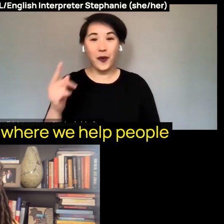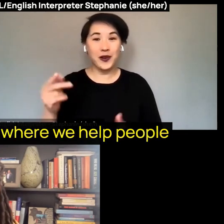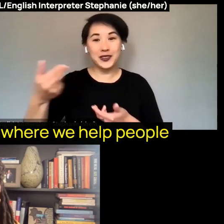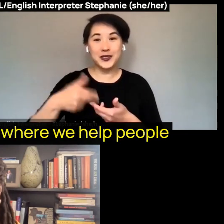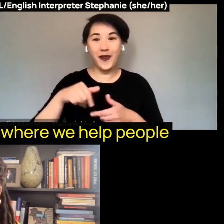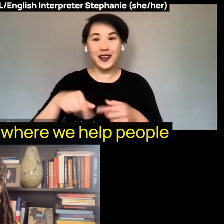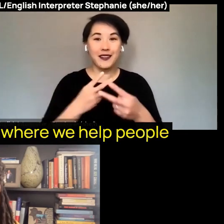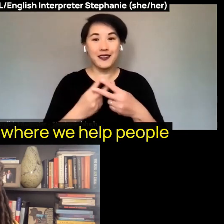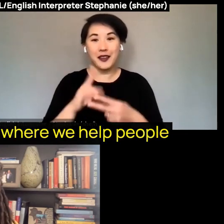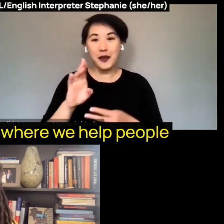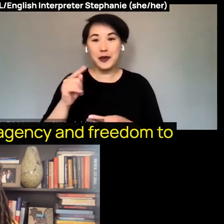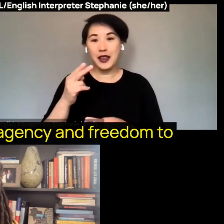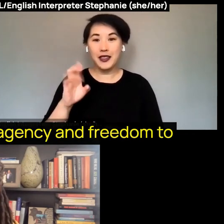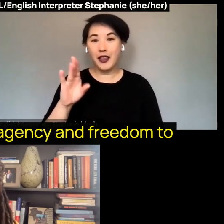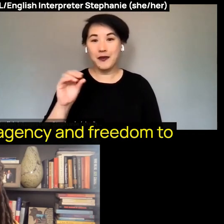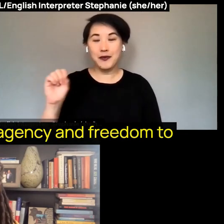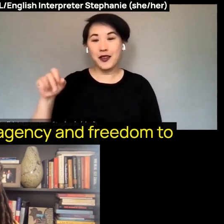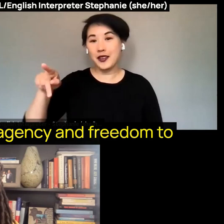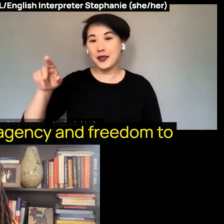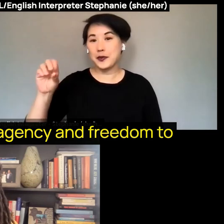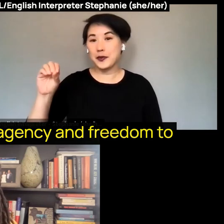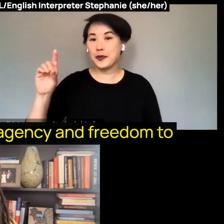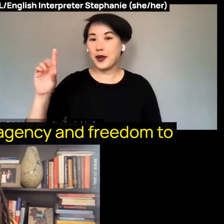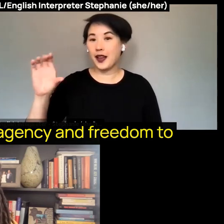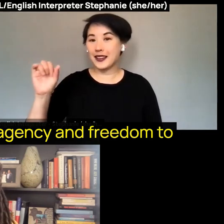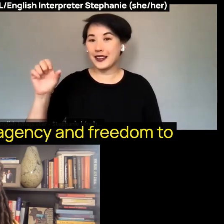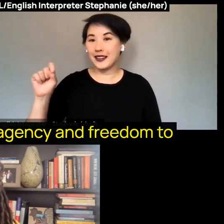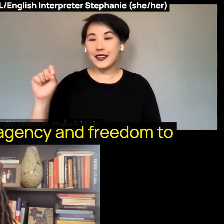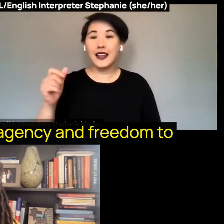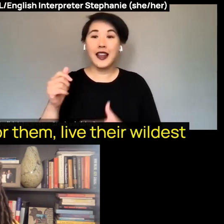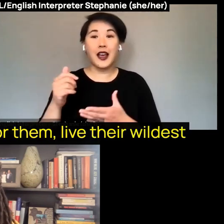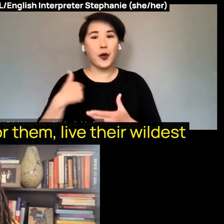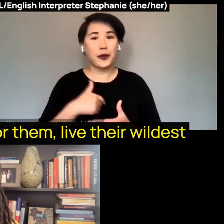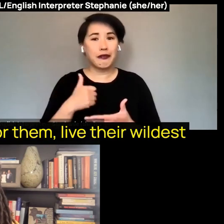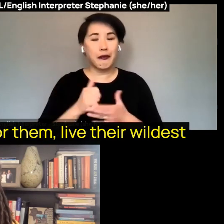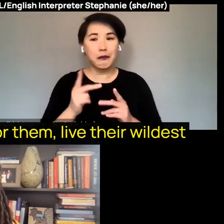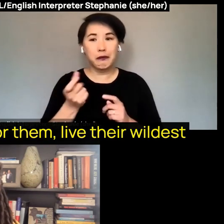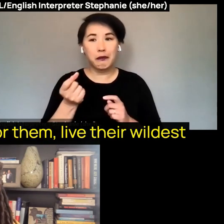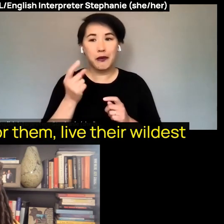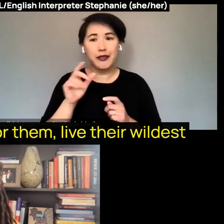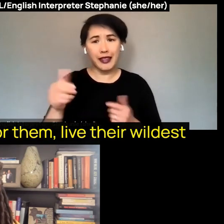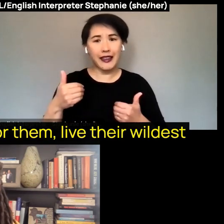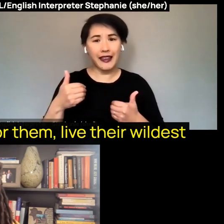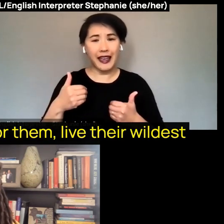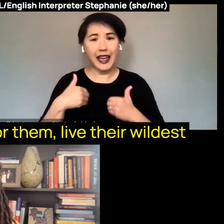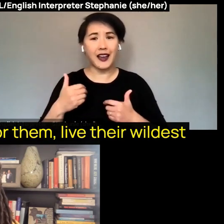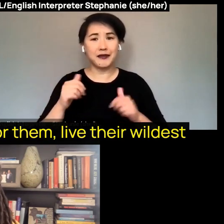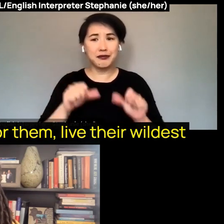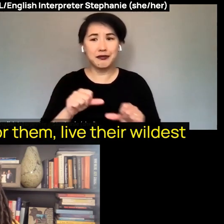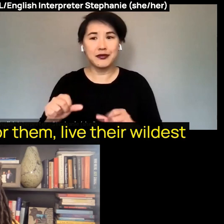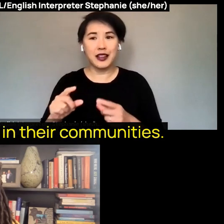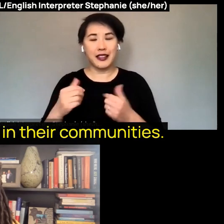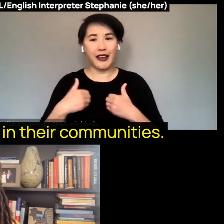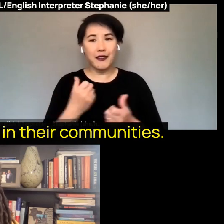podcast, where we help people understand they have the agency and freedom to decide what a boss means for them, live